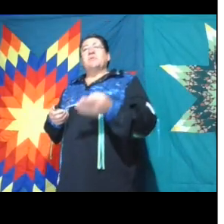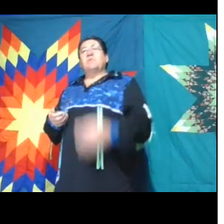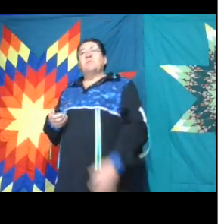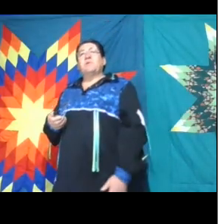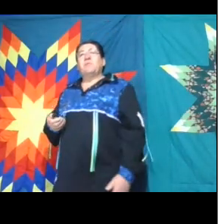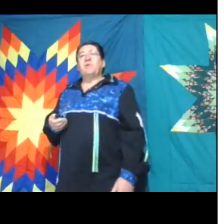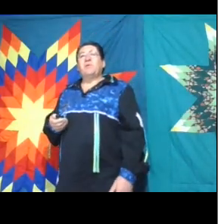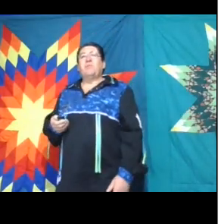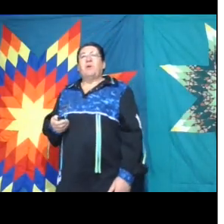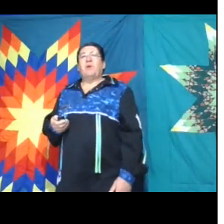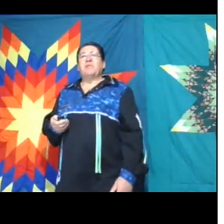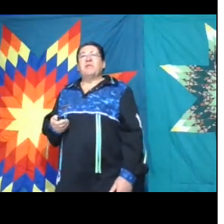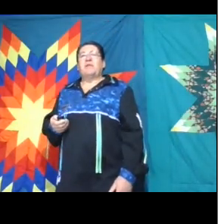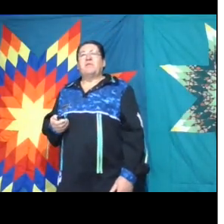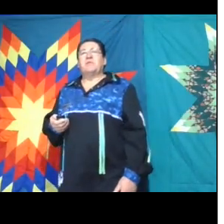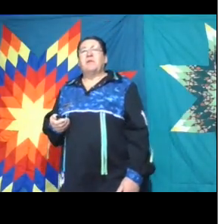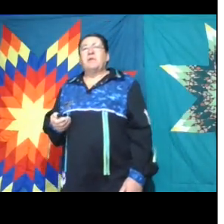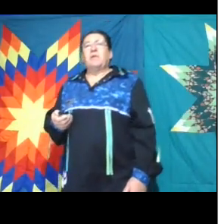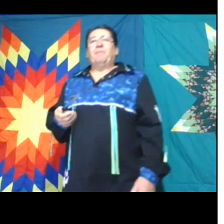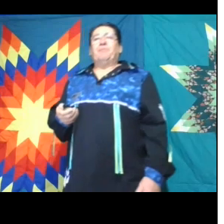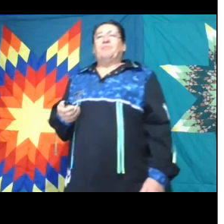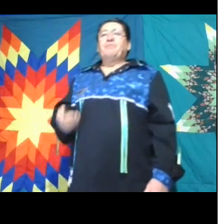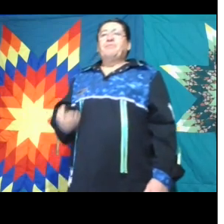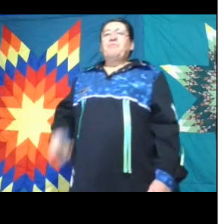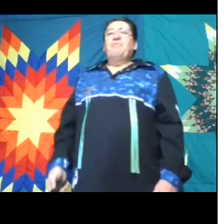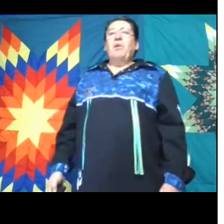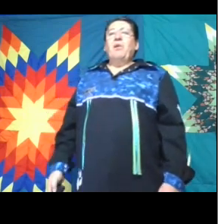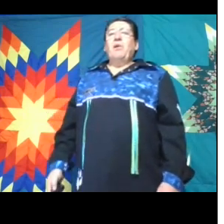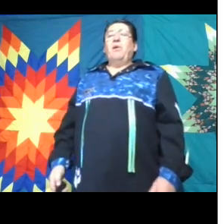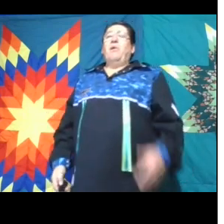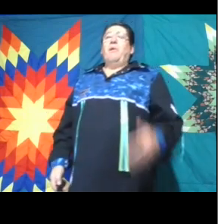those local community employment centers.